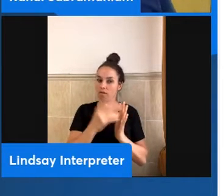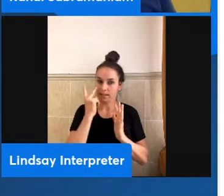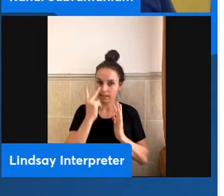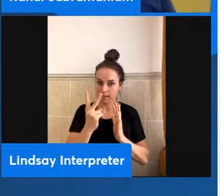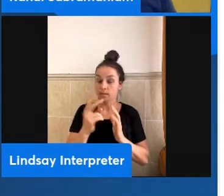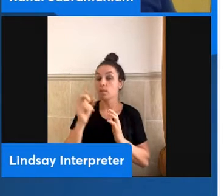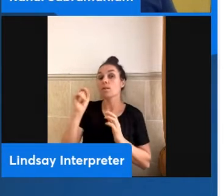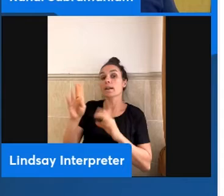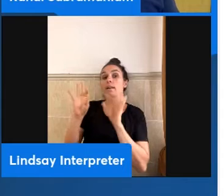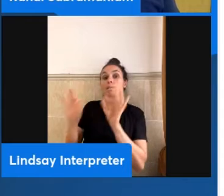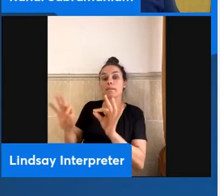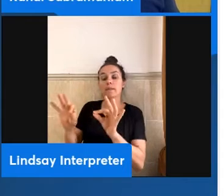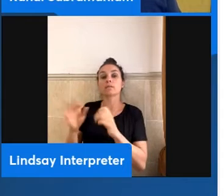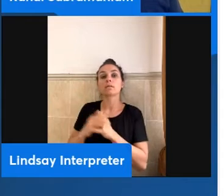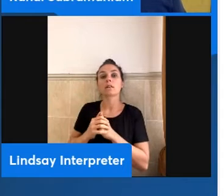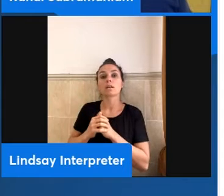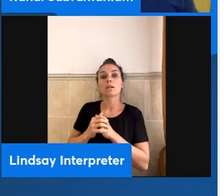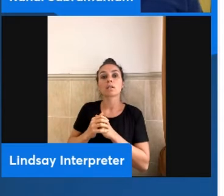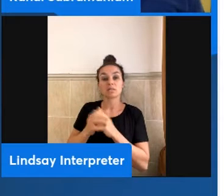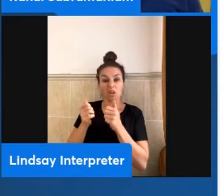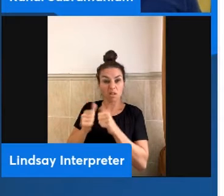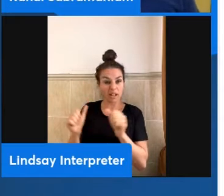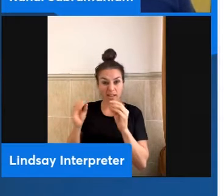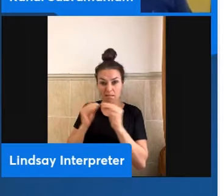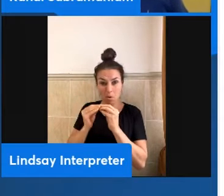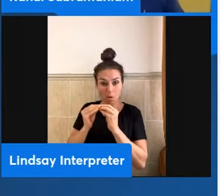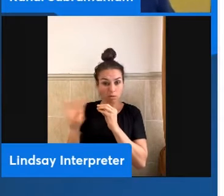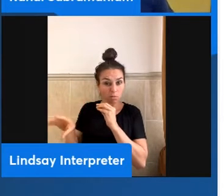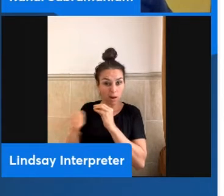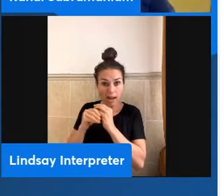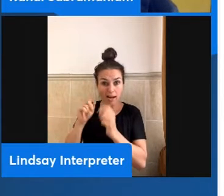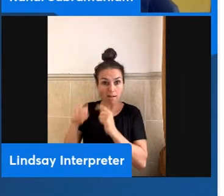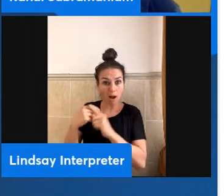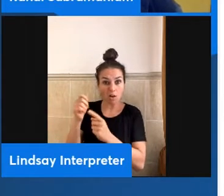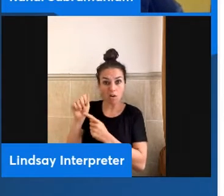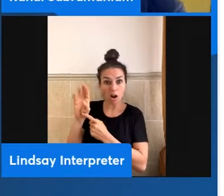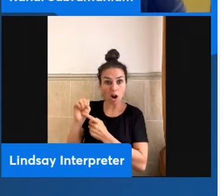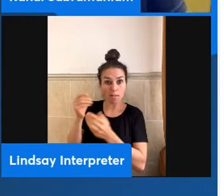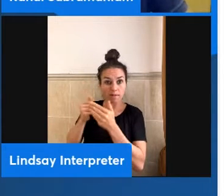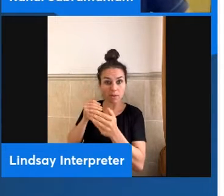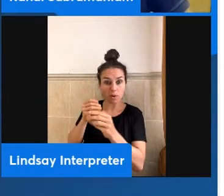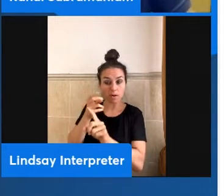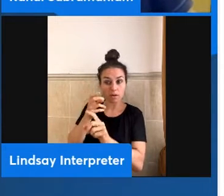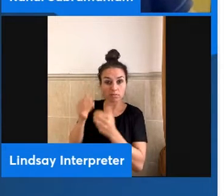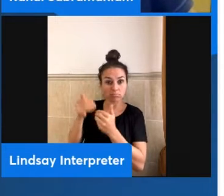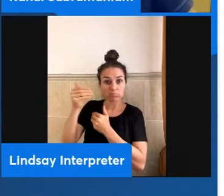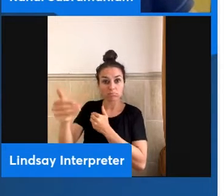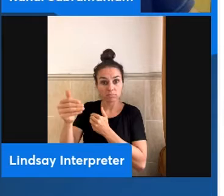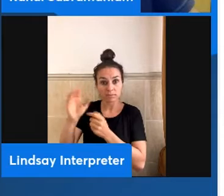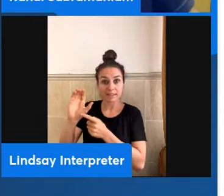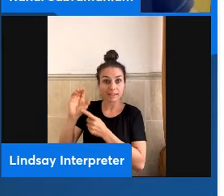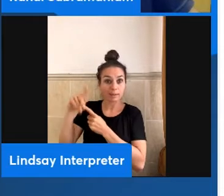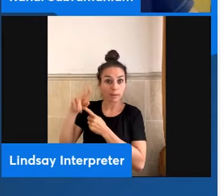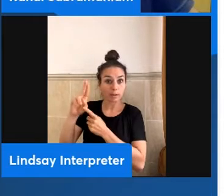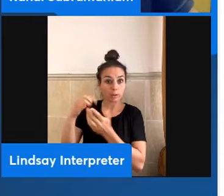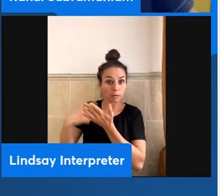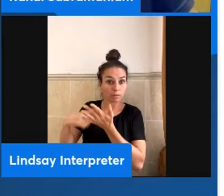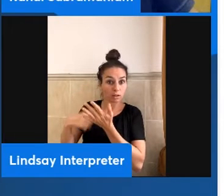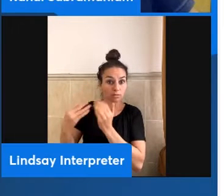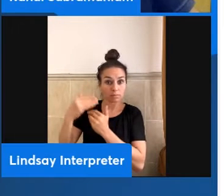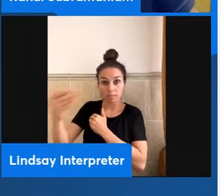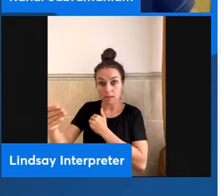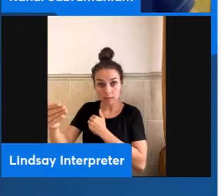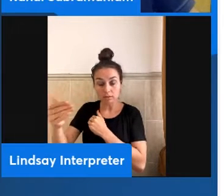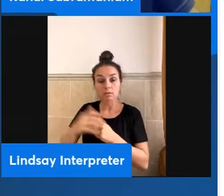Perfect. So let's. Do we have anything else to say about ARM before we talk about the other big CPU in the room, about EPYC? No, I